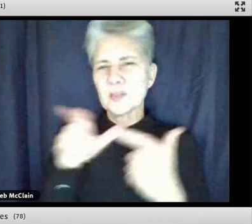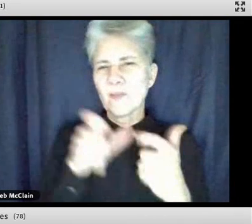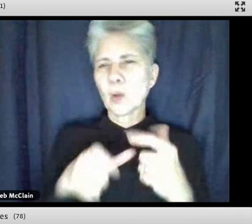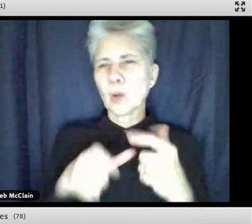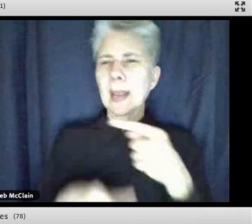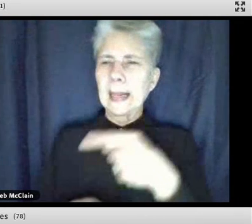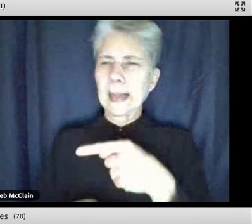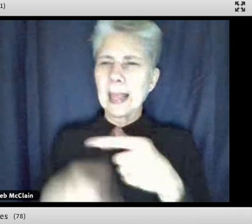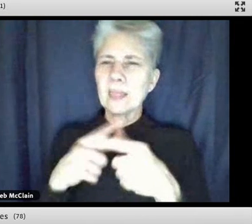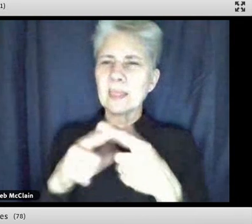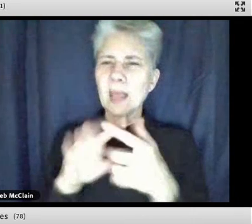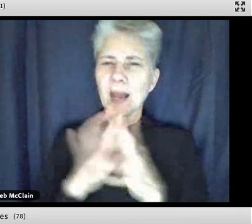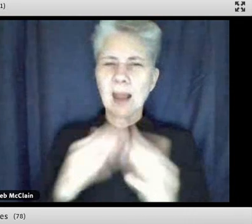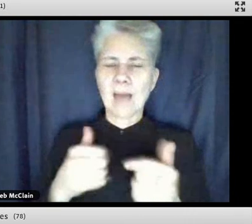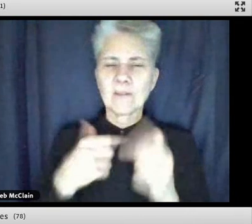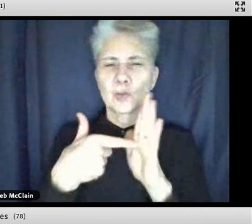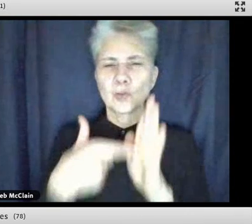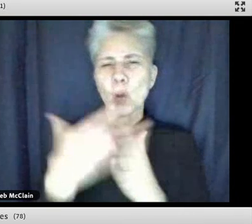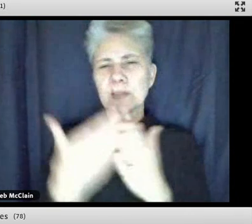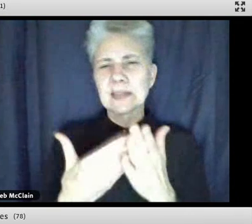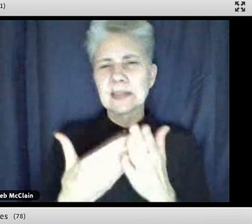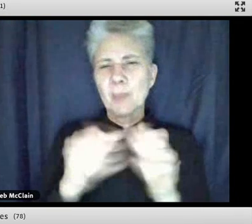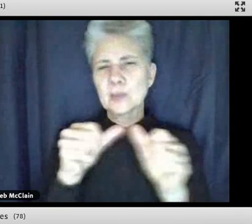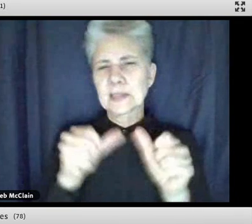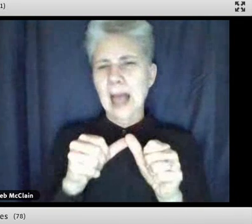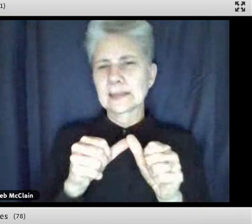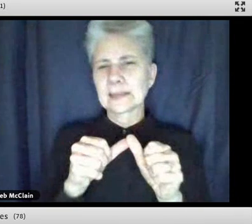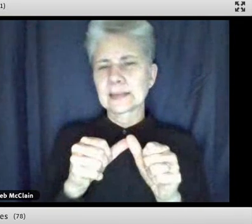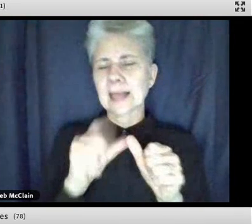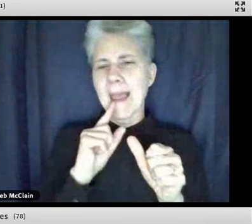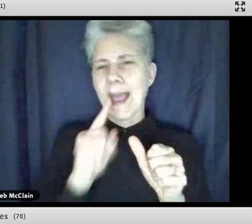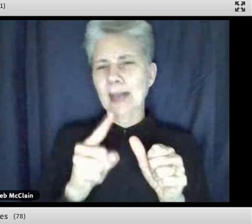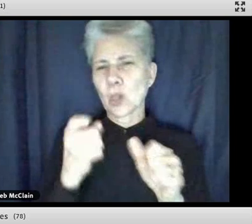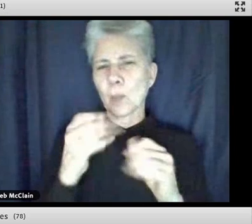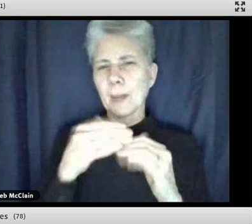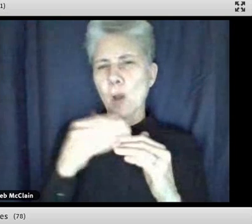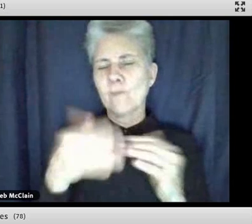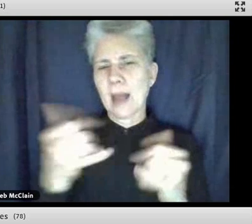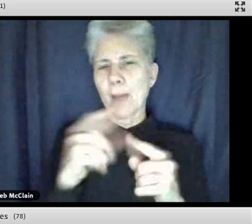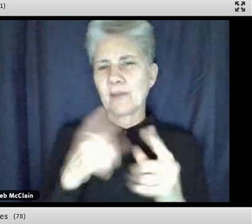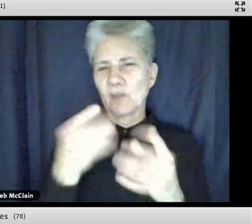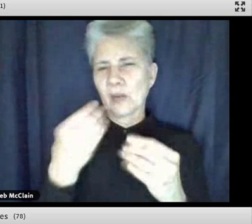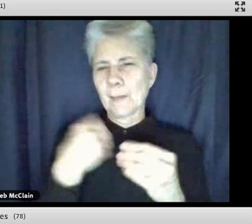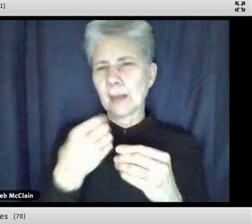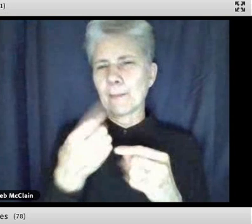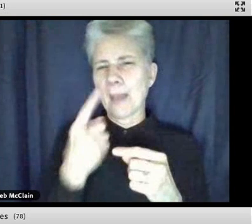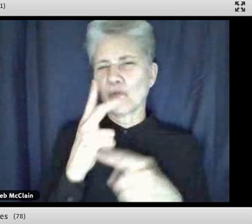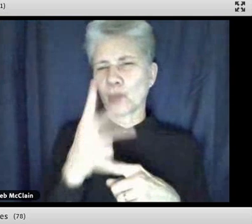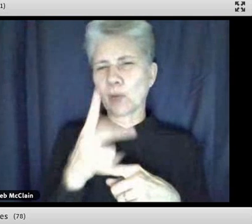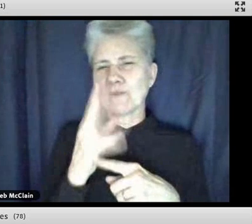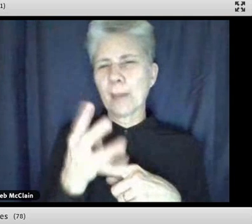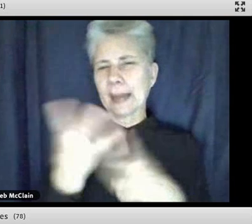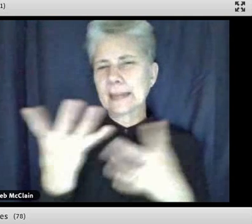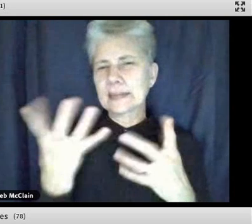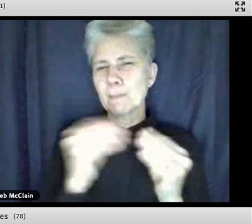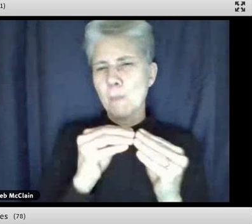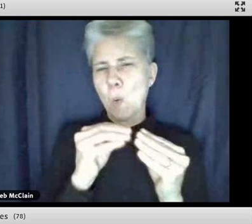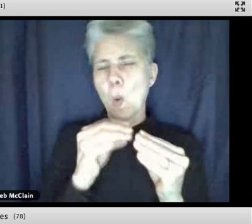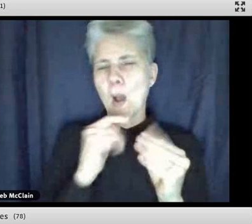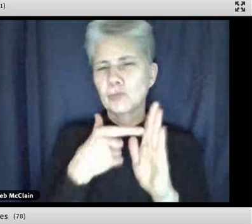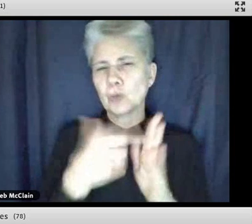go live and show you a couple of those sites. And actually we're a little bit over, but if you give me just about 3 or 4 more minutes, I'll show you